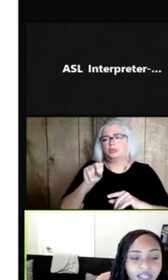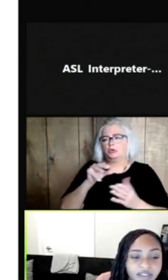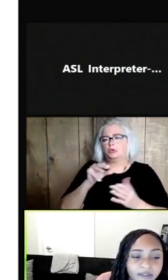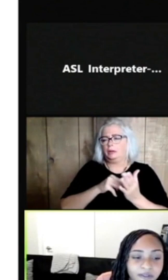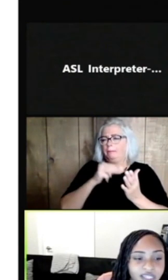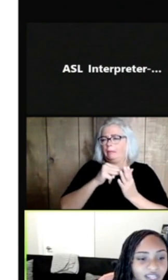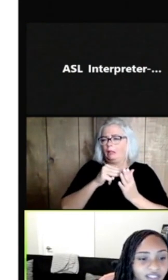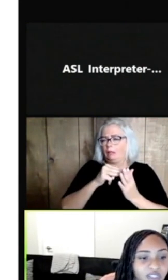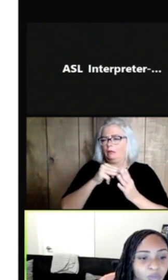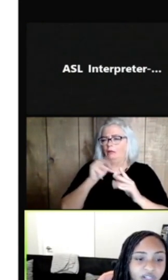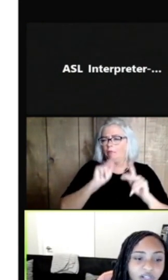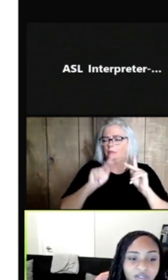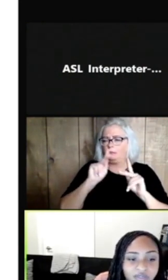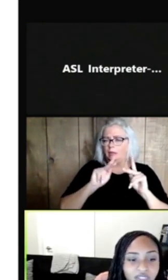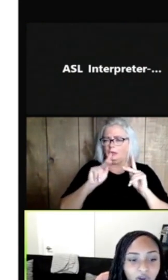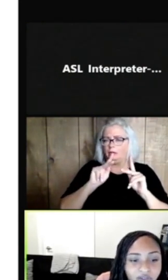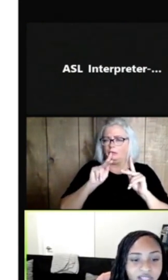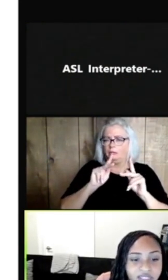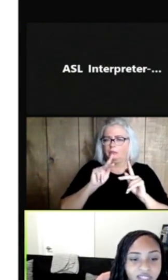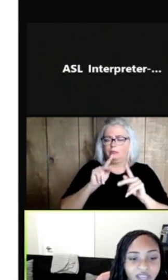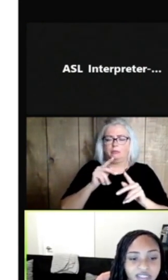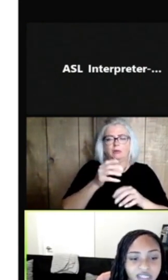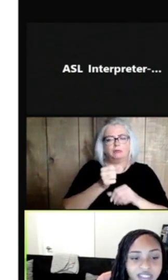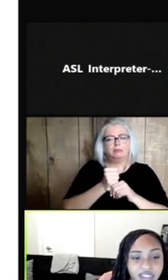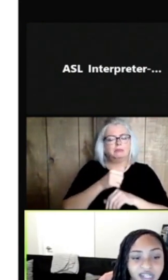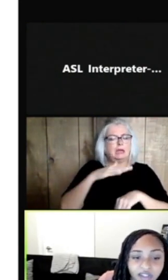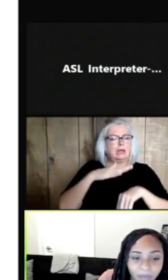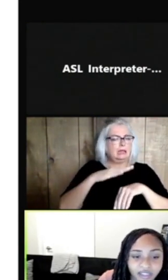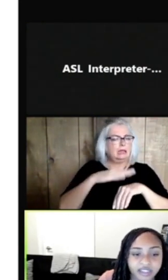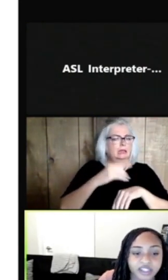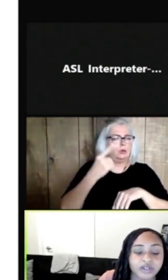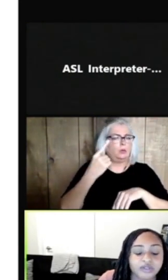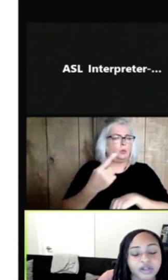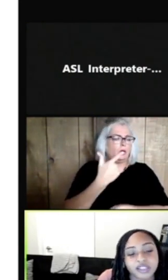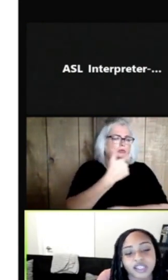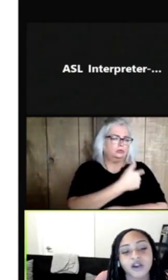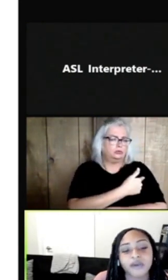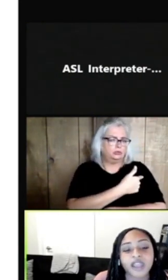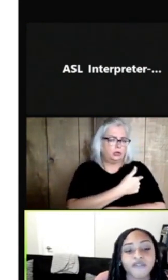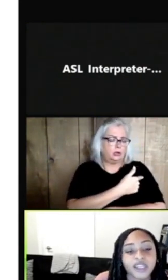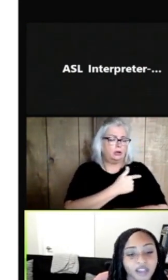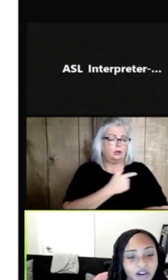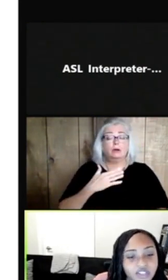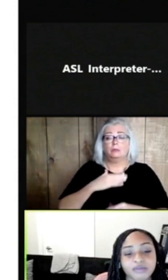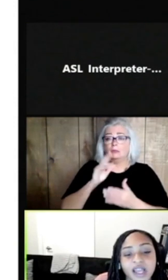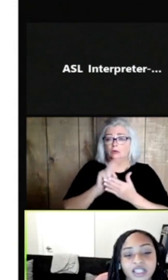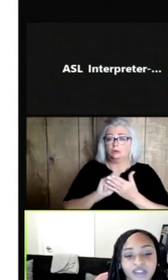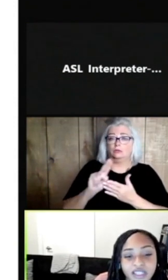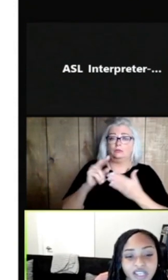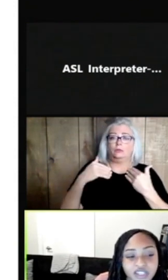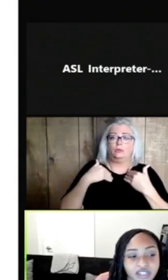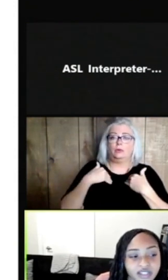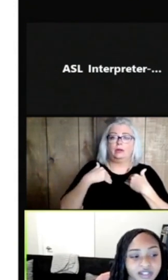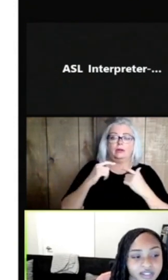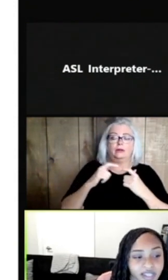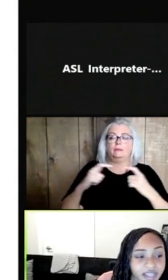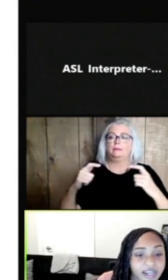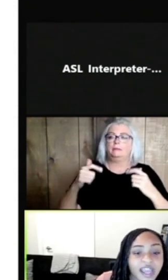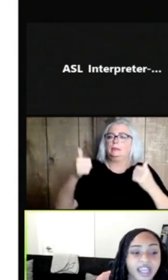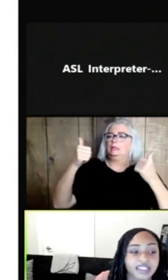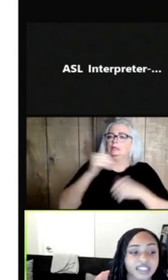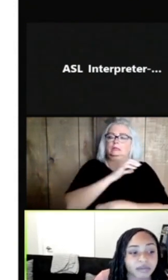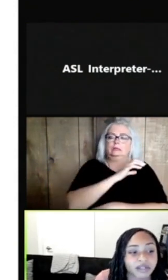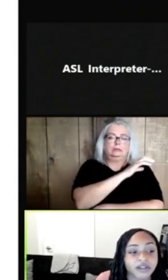California. They've received at least one dose of these COVID-19 vaccines. And at Loma University, we have the largest mass vaccination clinic